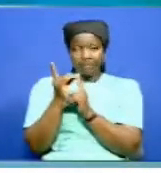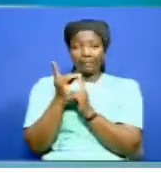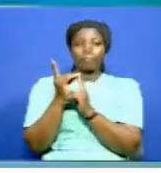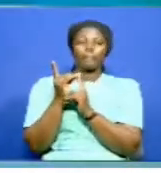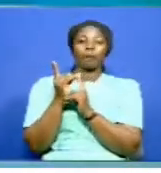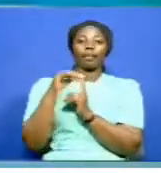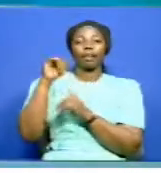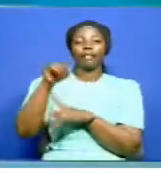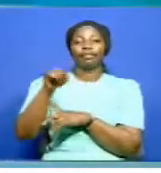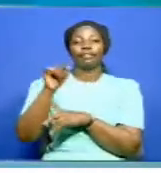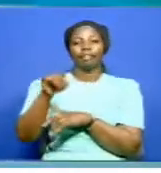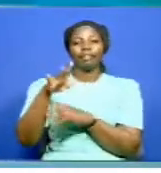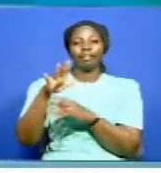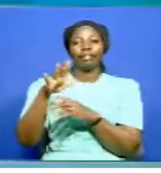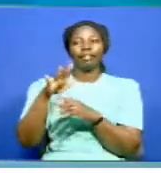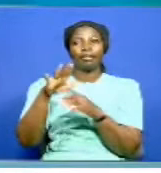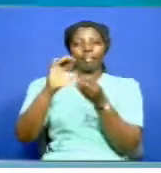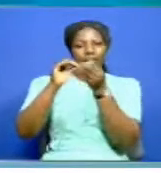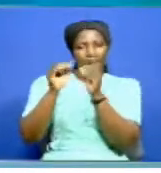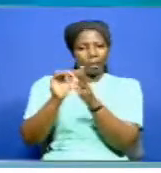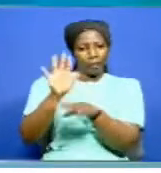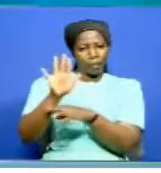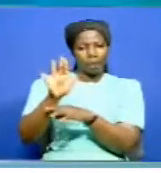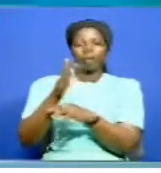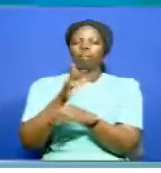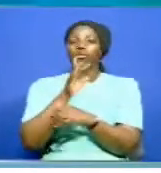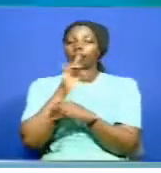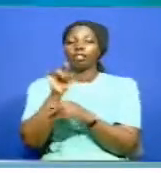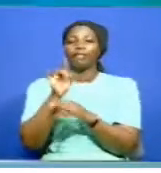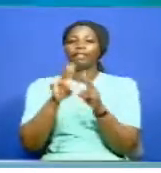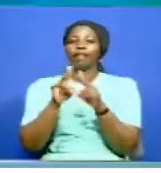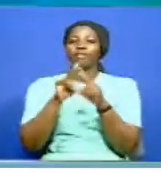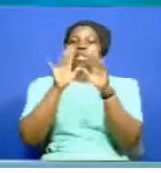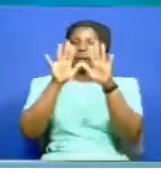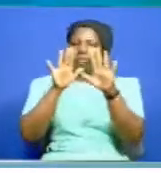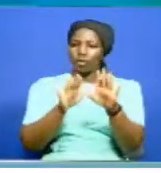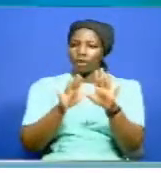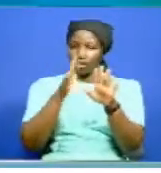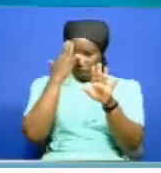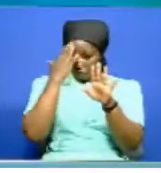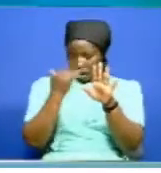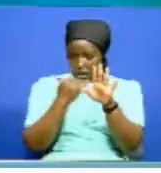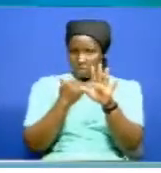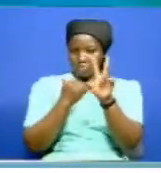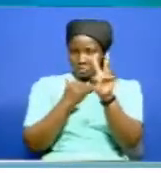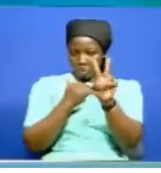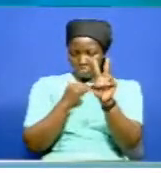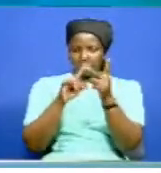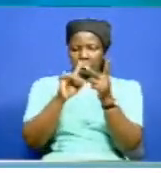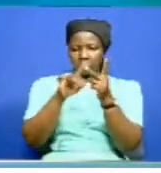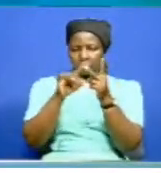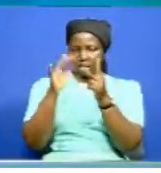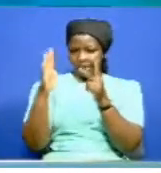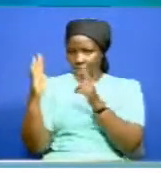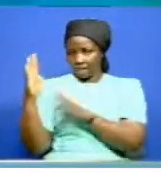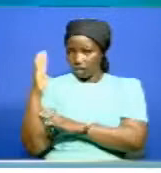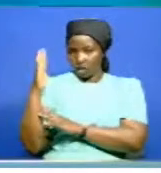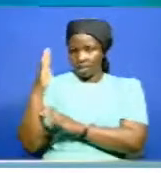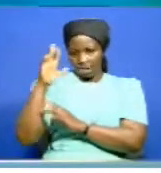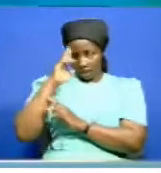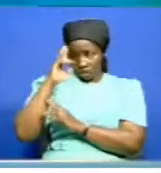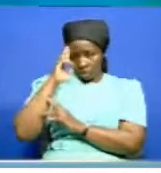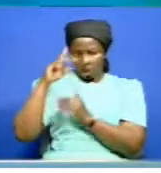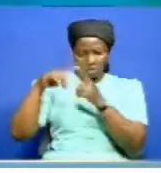this is the batch number. So this is very important for two reasons. One is the security reasons, to track each and